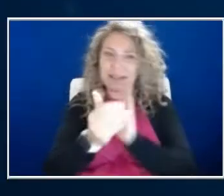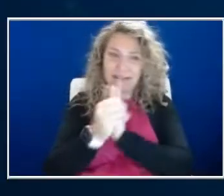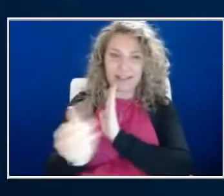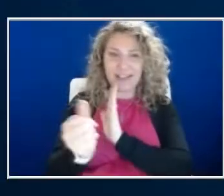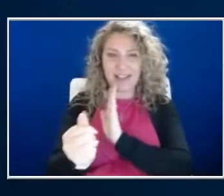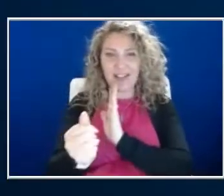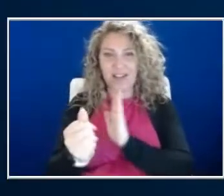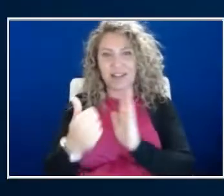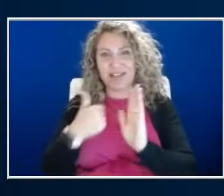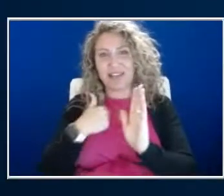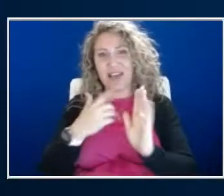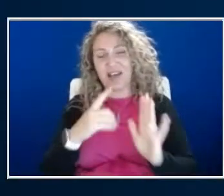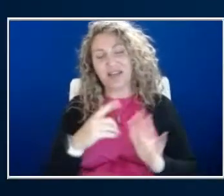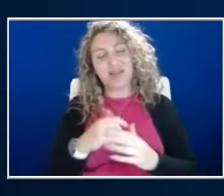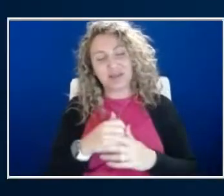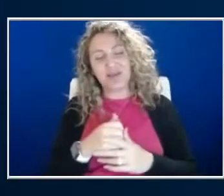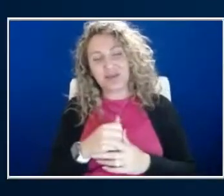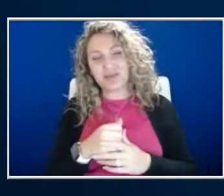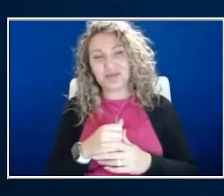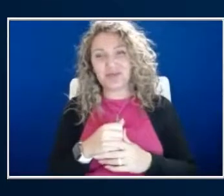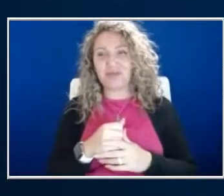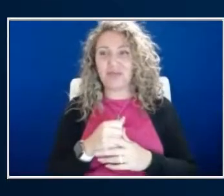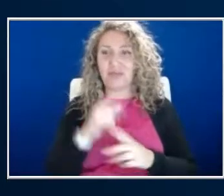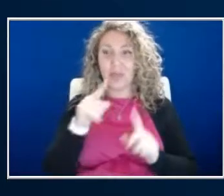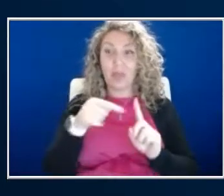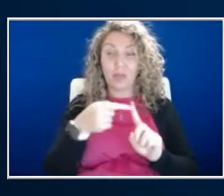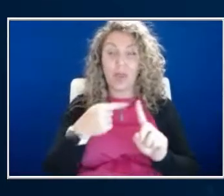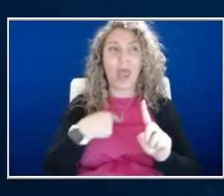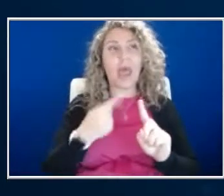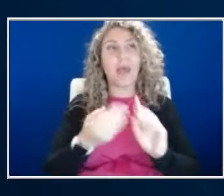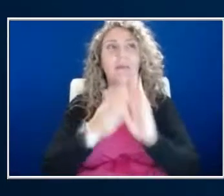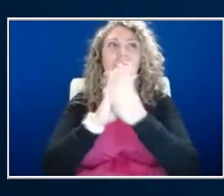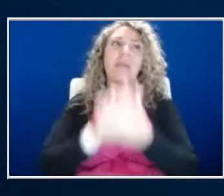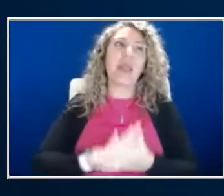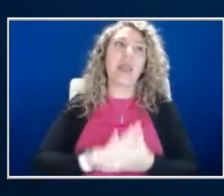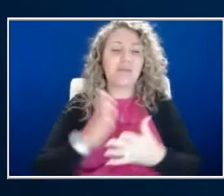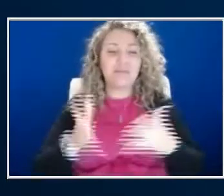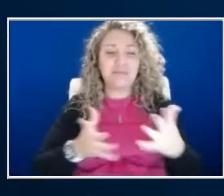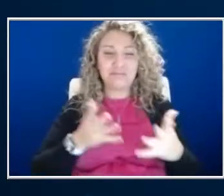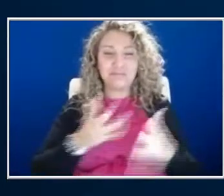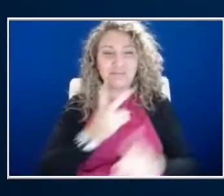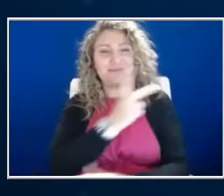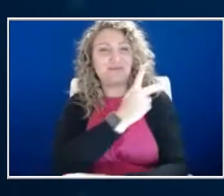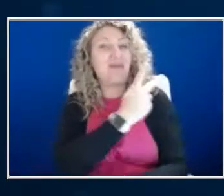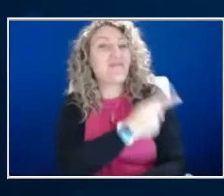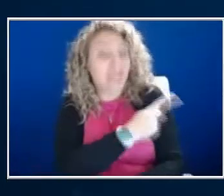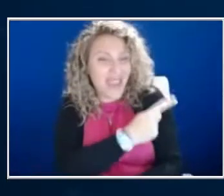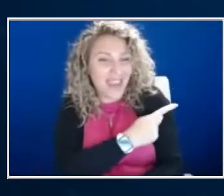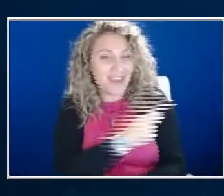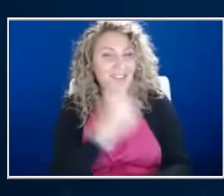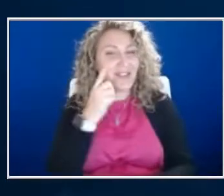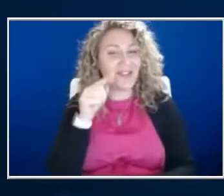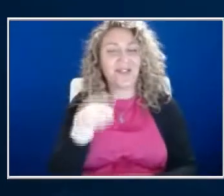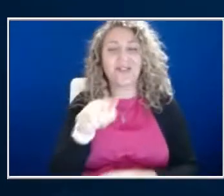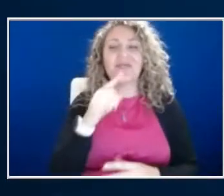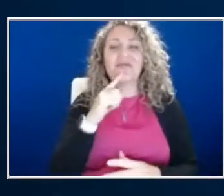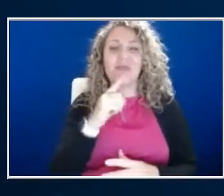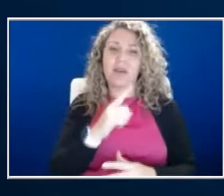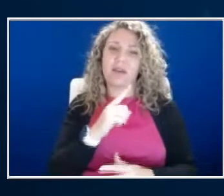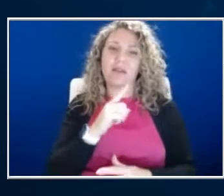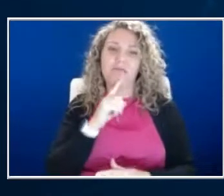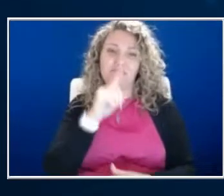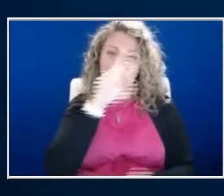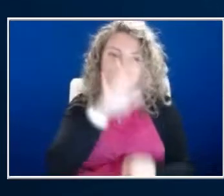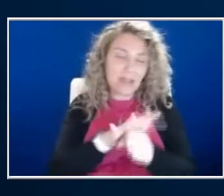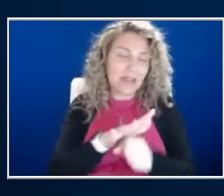I wholeheartedly, once I became a patient of yours, I wholeheartedly believed in you and